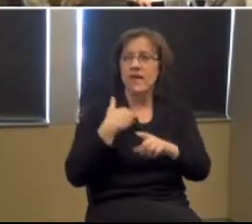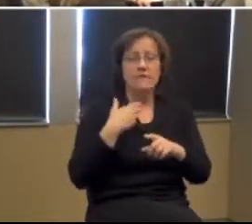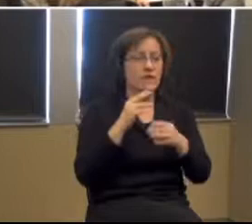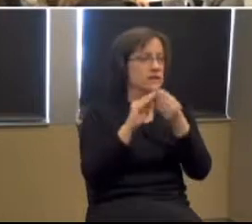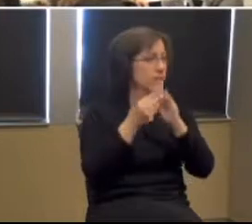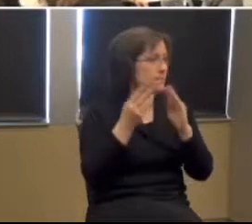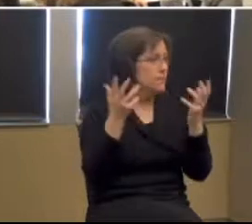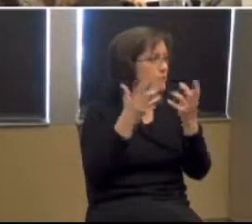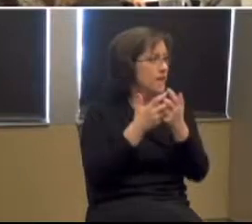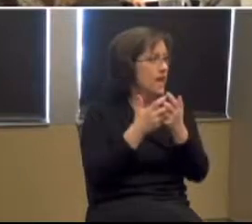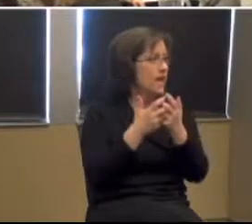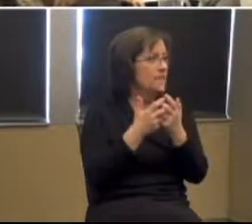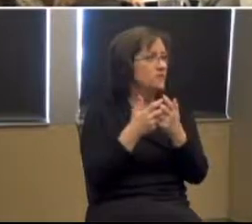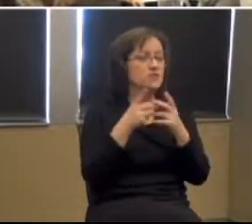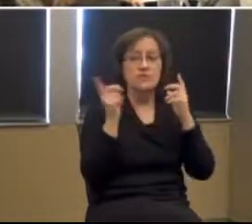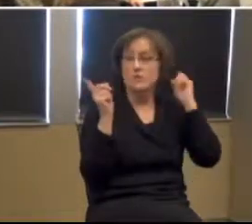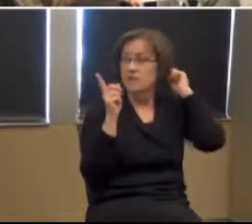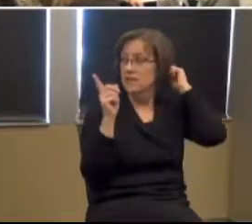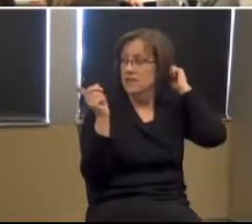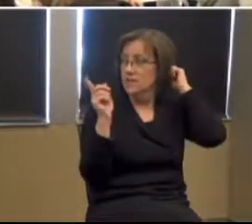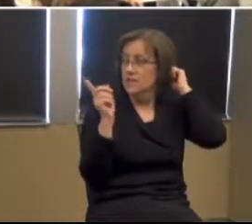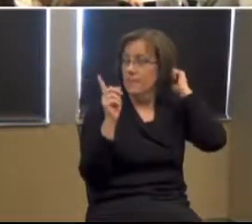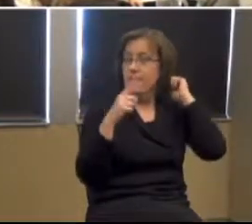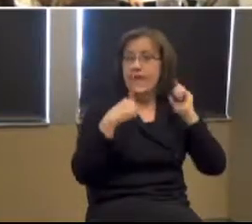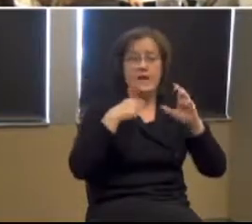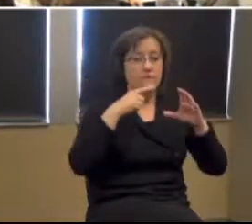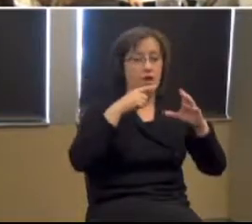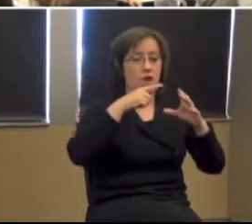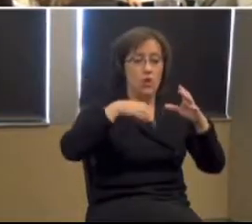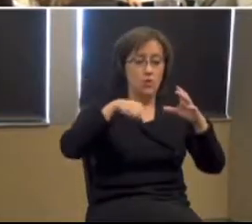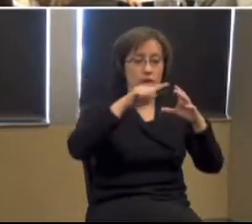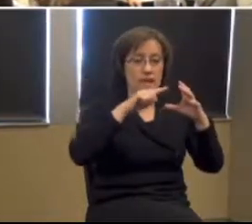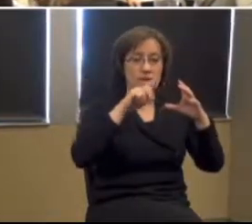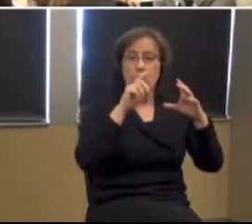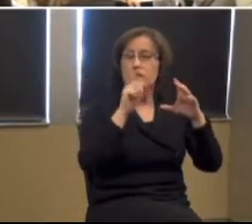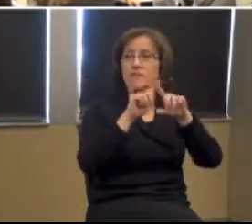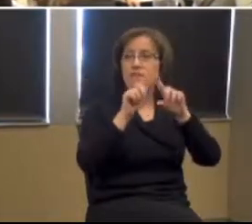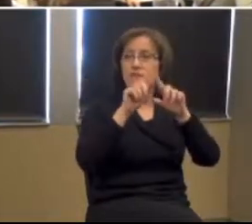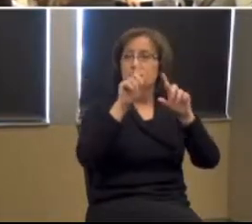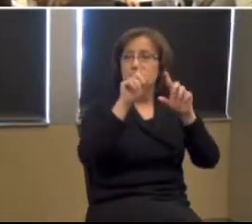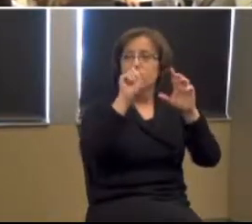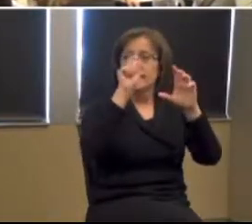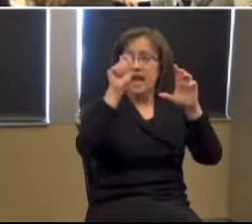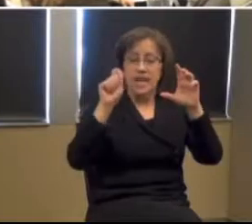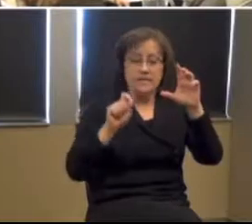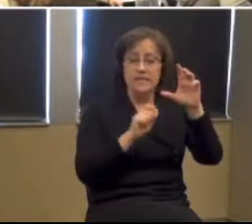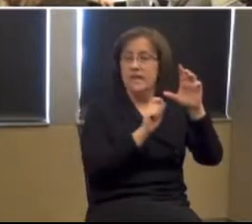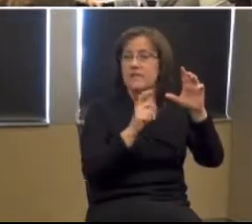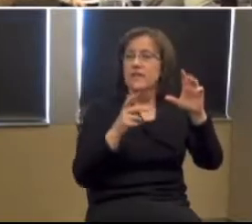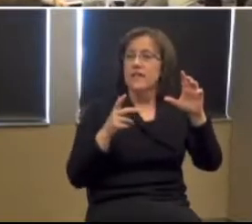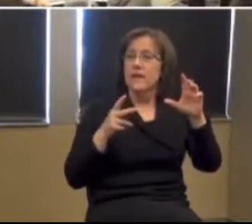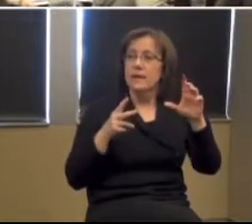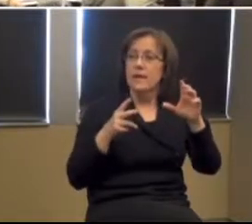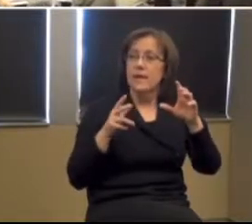front tables where there's a wheel with different dots, and then they pin the clothespin on that matches the number.